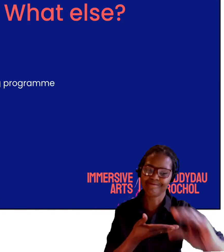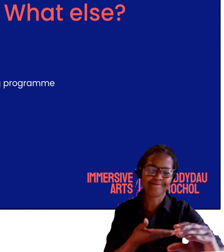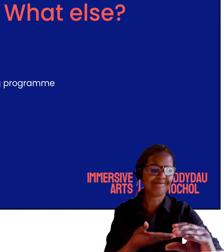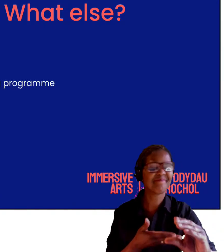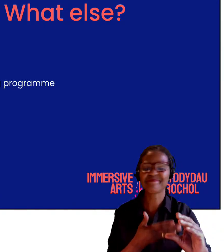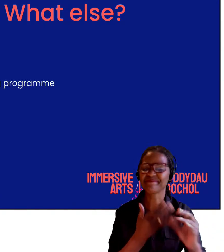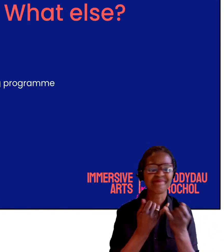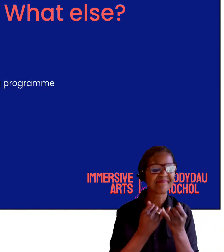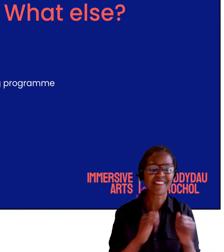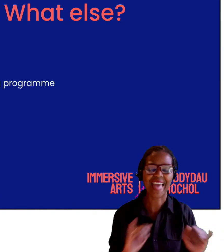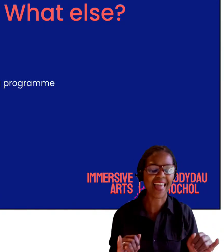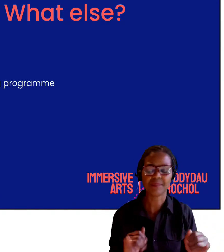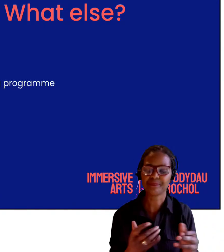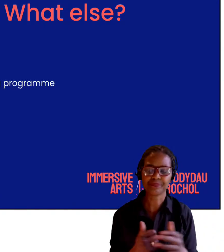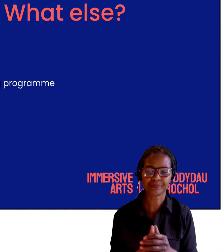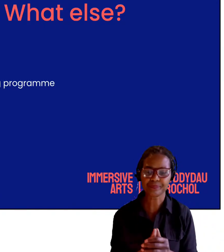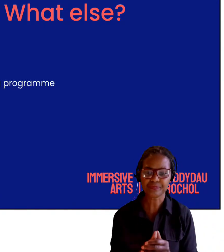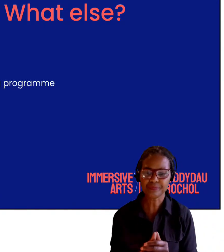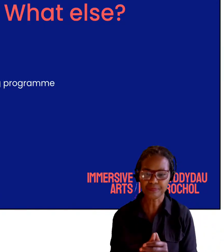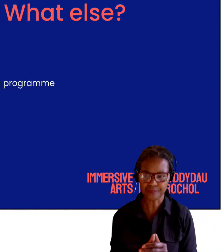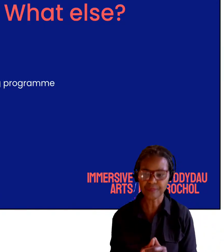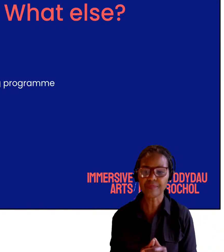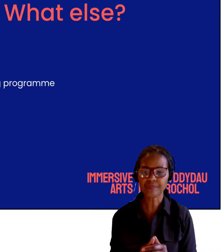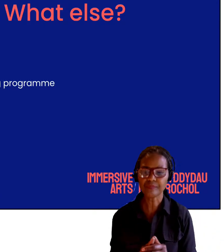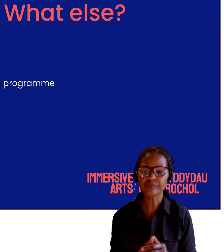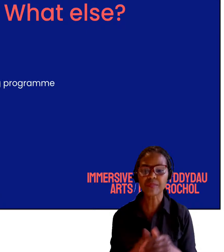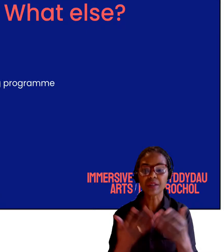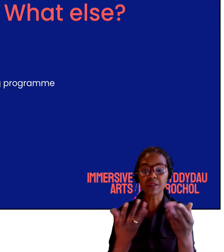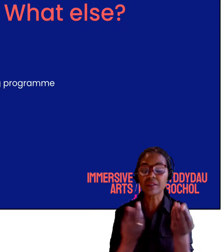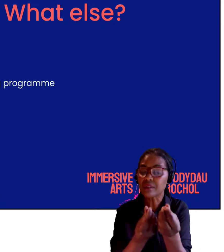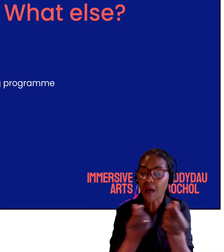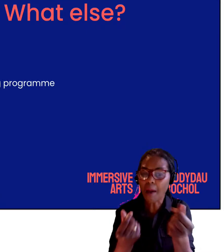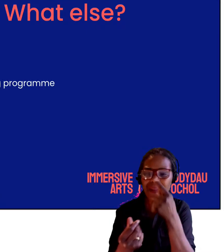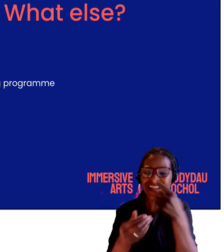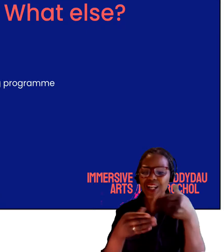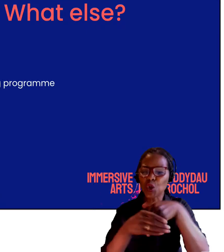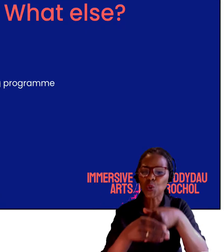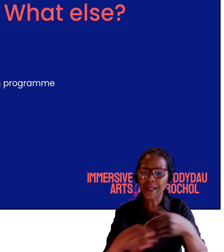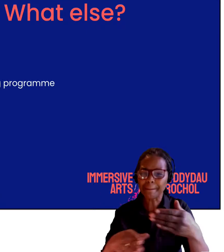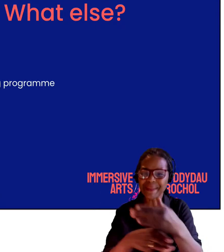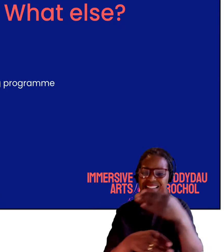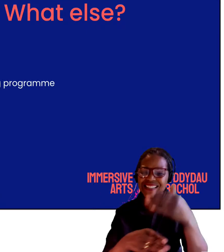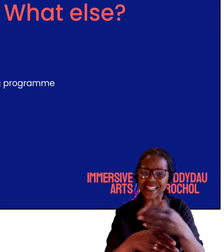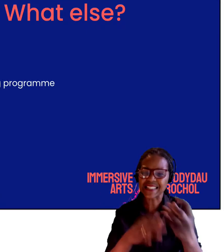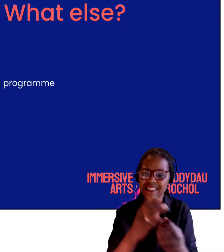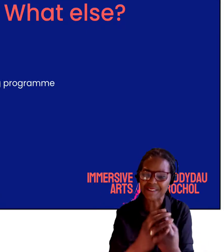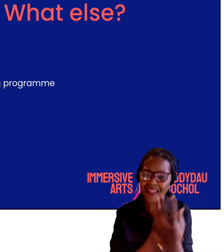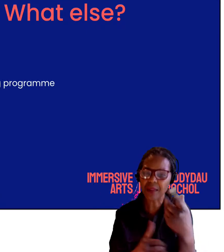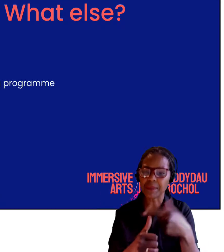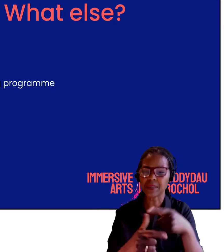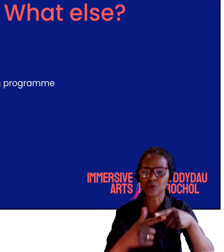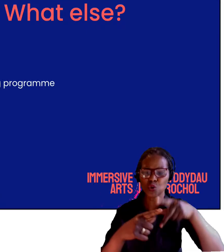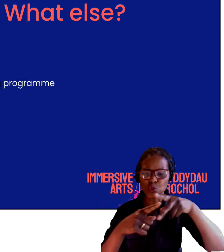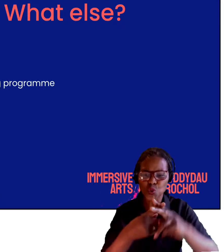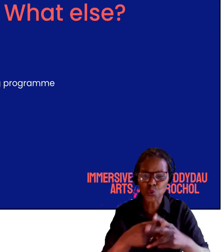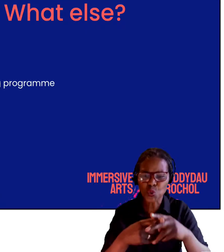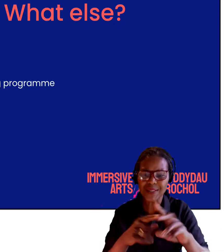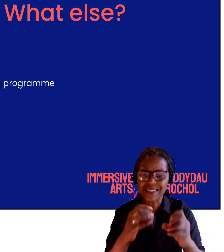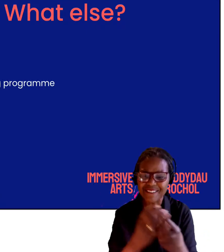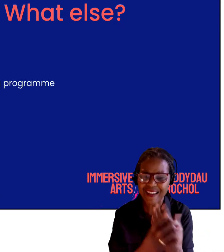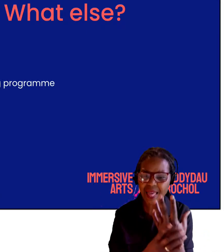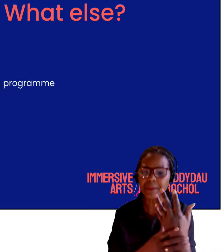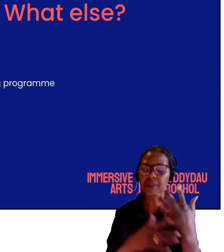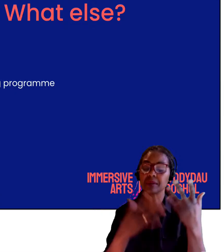These generally took distinct forms like business development, so proposals to start up, scale up, or pivot the